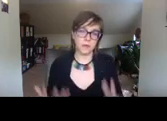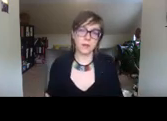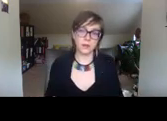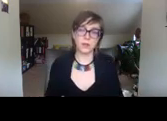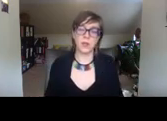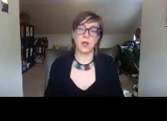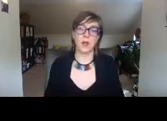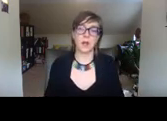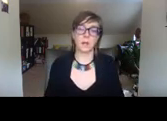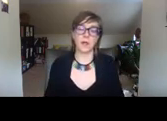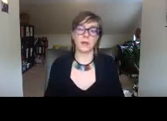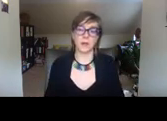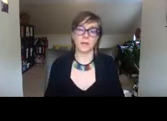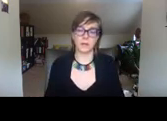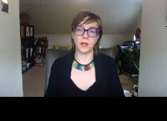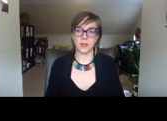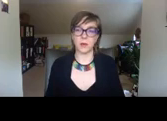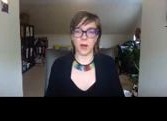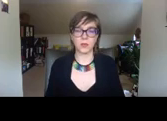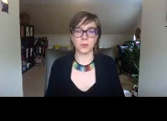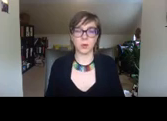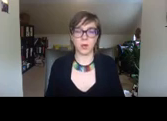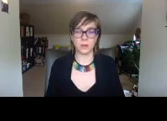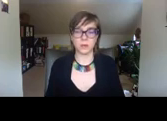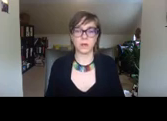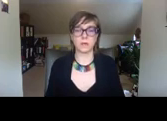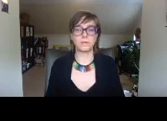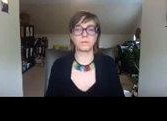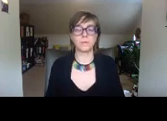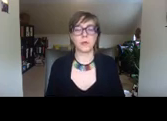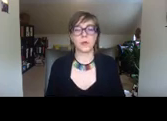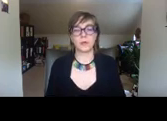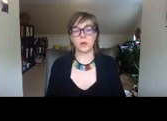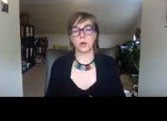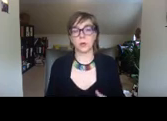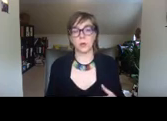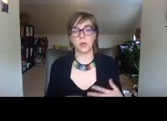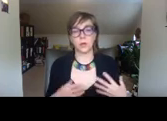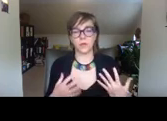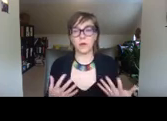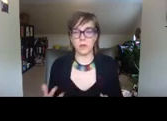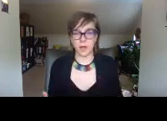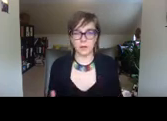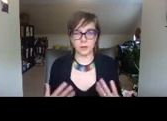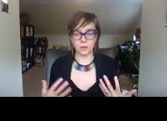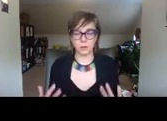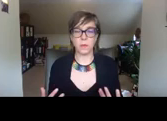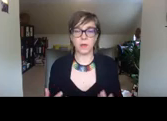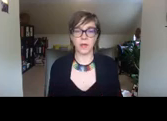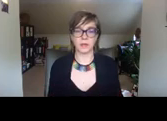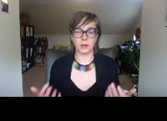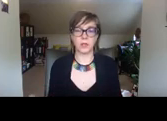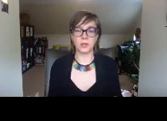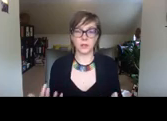are fears, and some are actual loss. So, fear of the other,